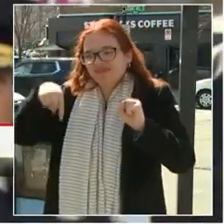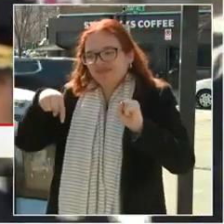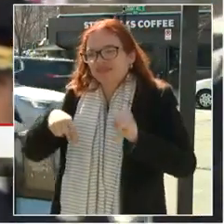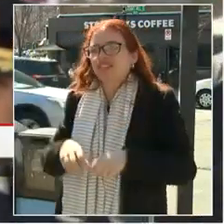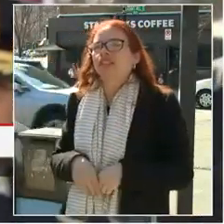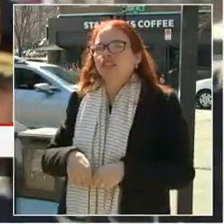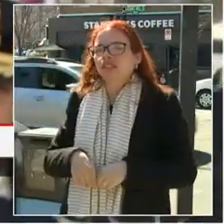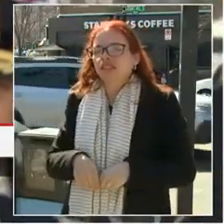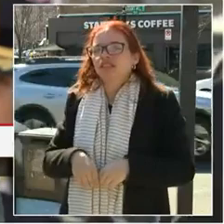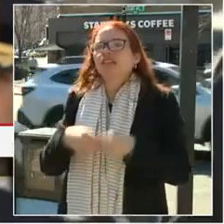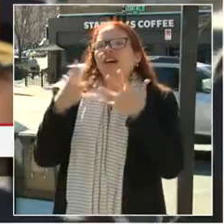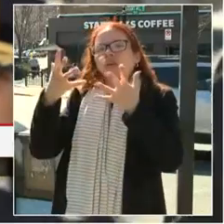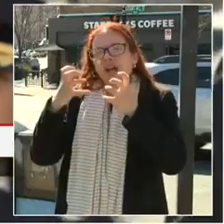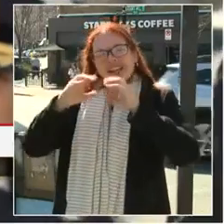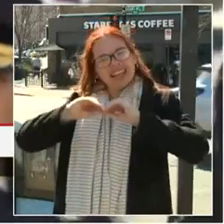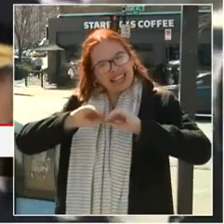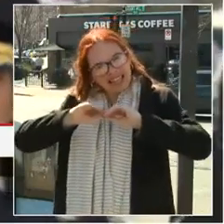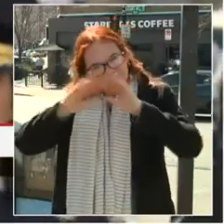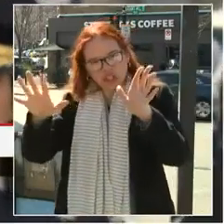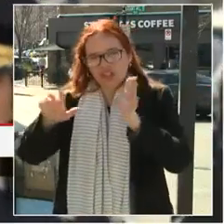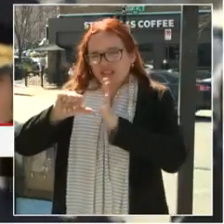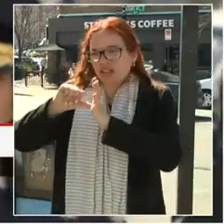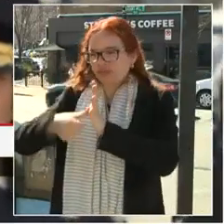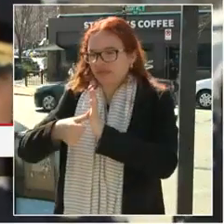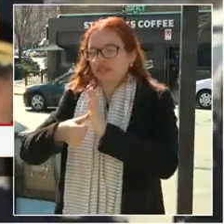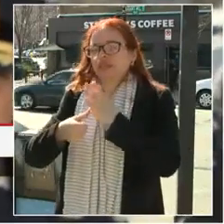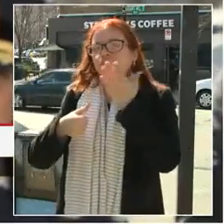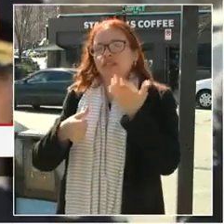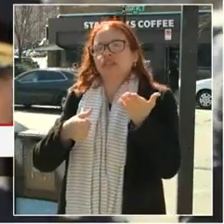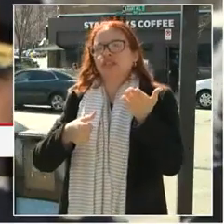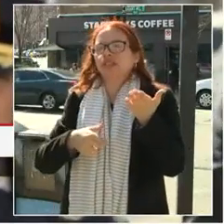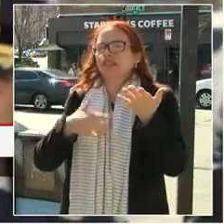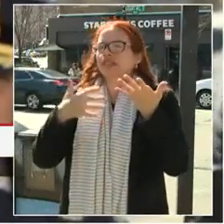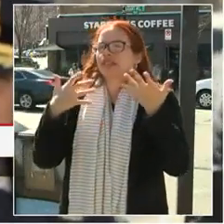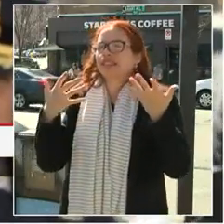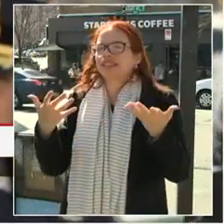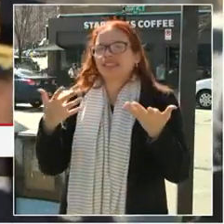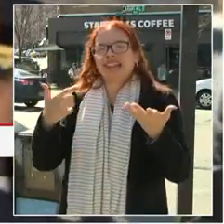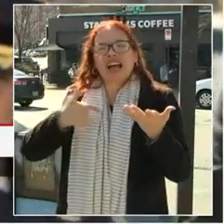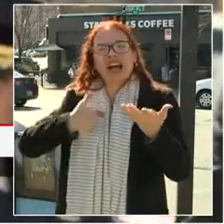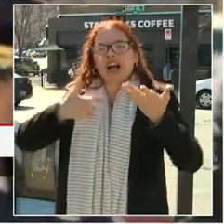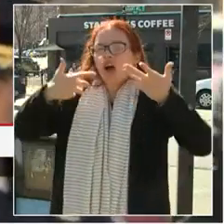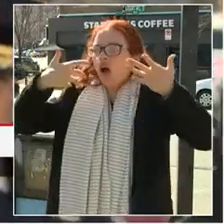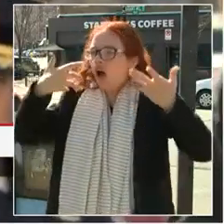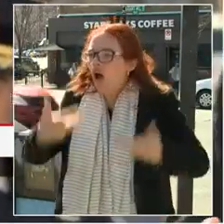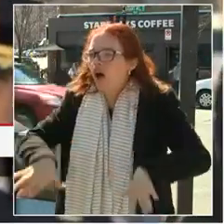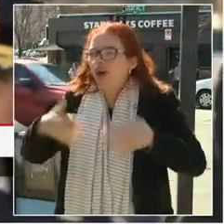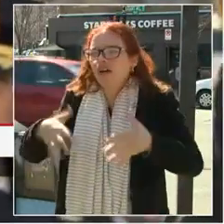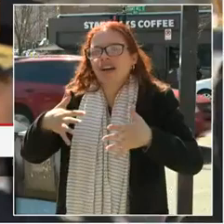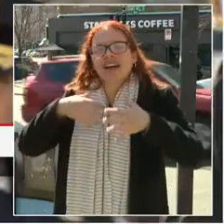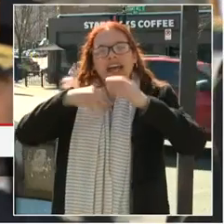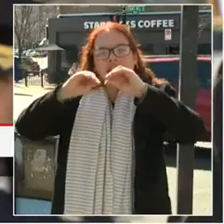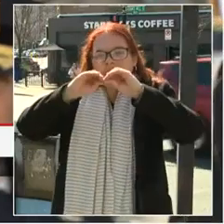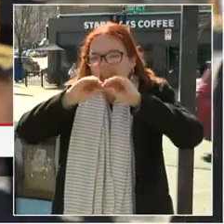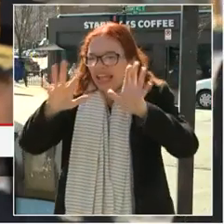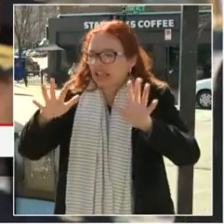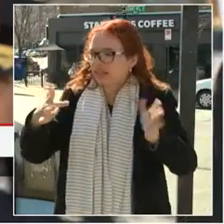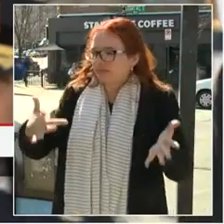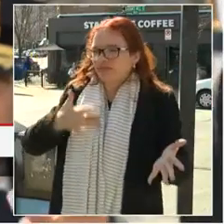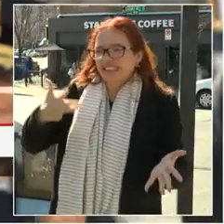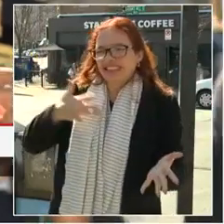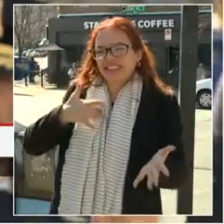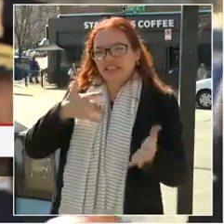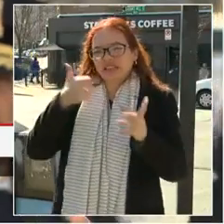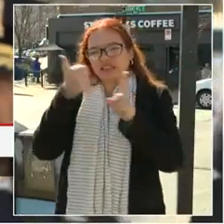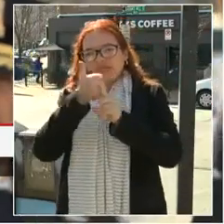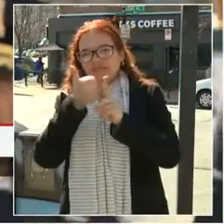be clear. I have made clear how I felt about the update to the criminal code.